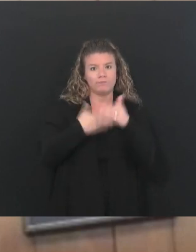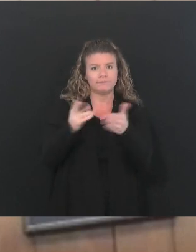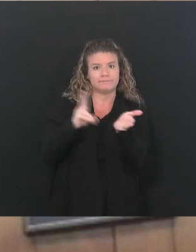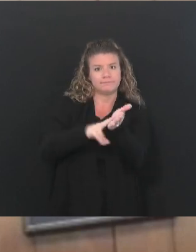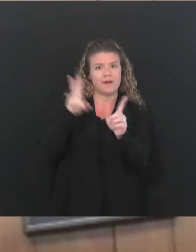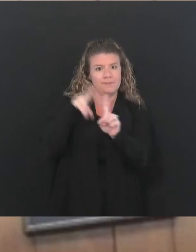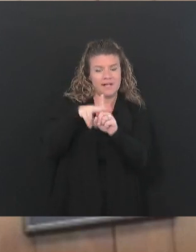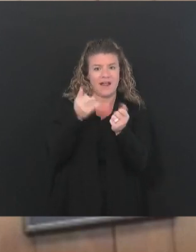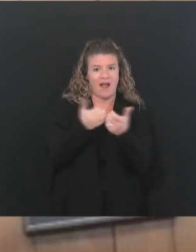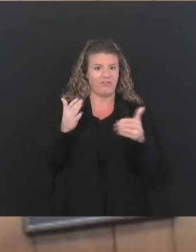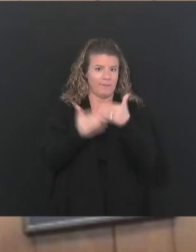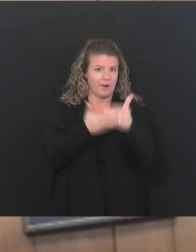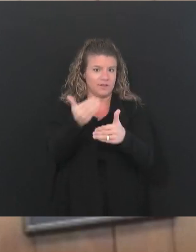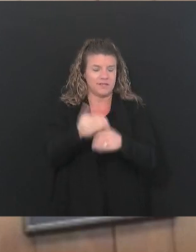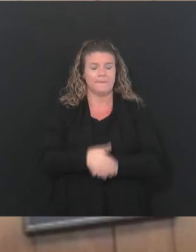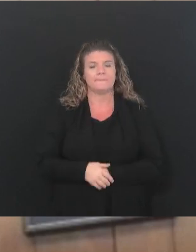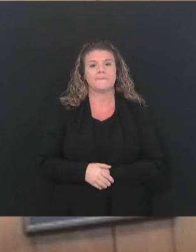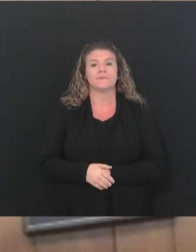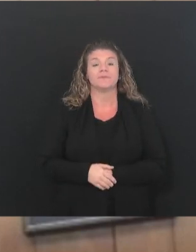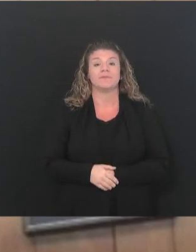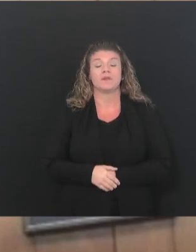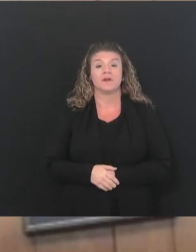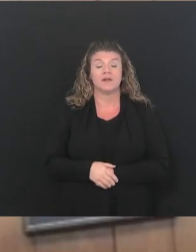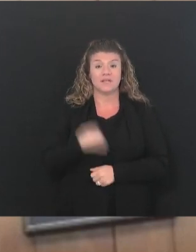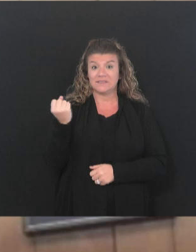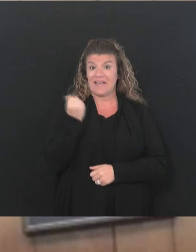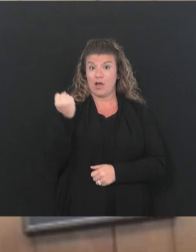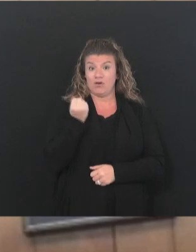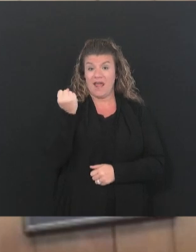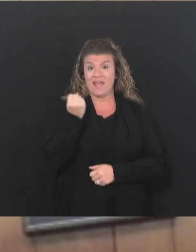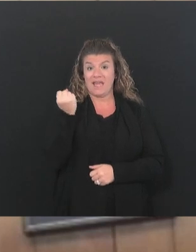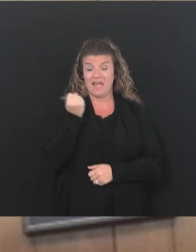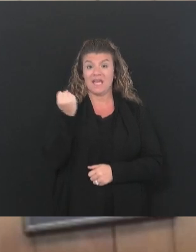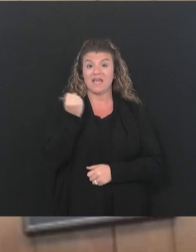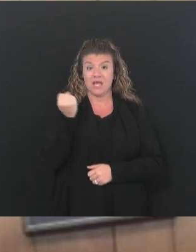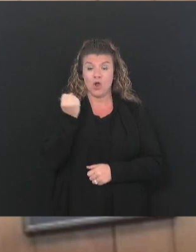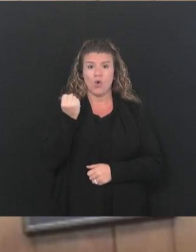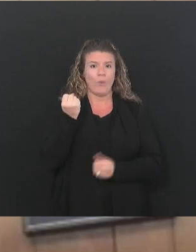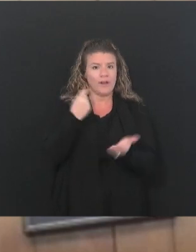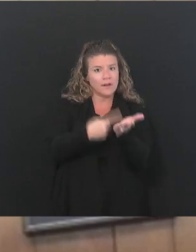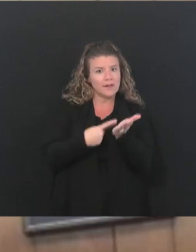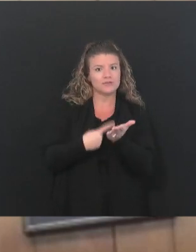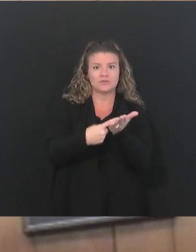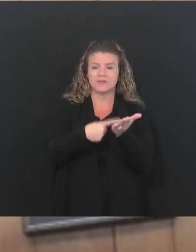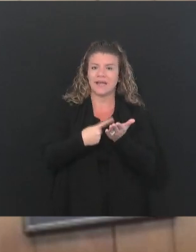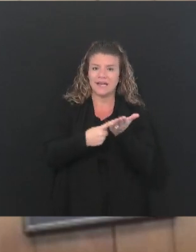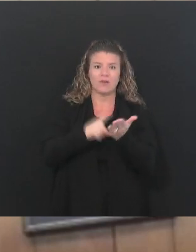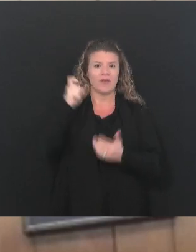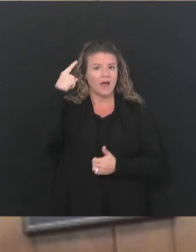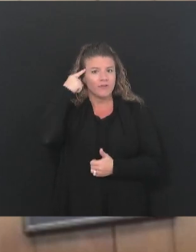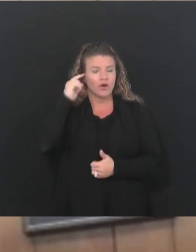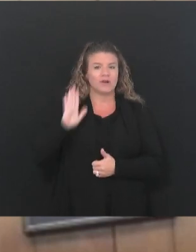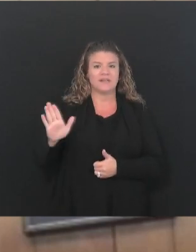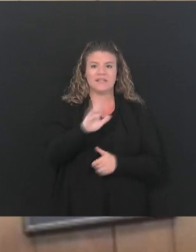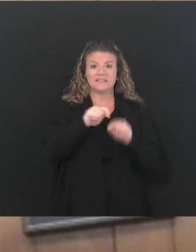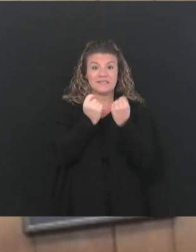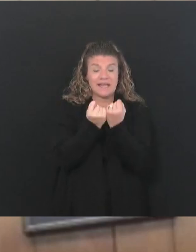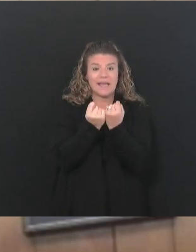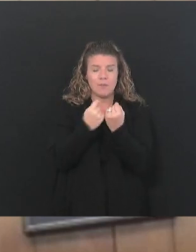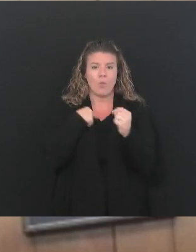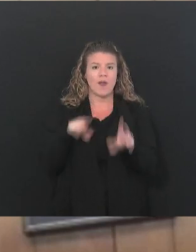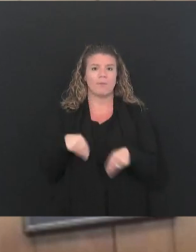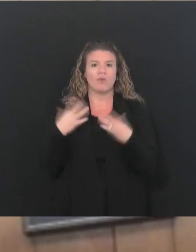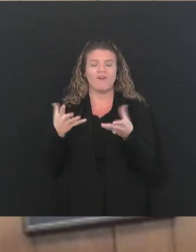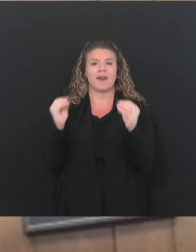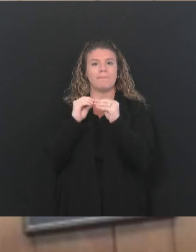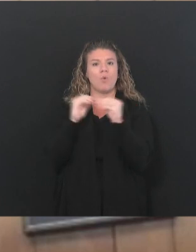governor pointed out on Saturday, in consultation with his leadership team, we provided additional